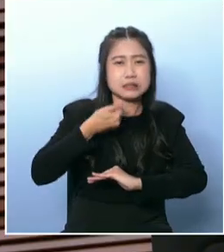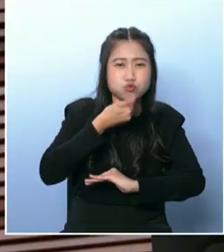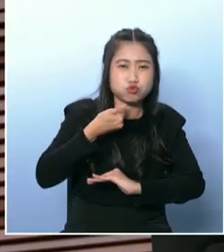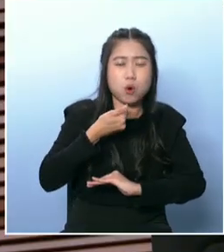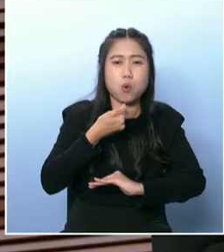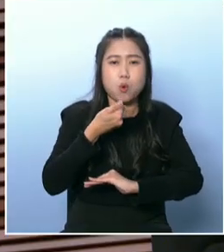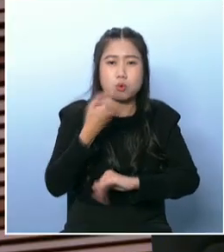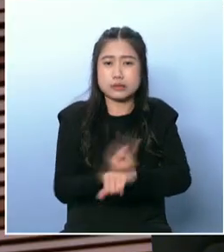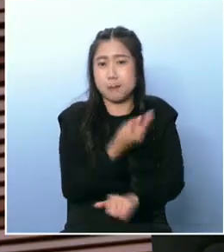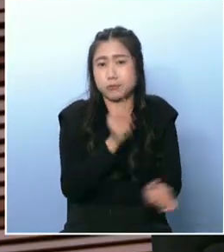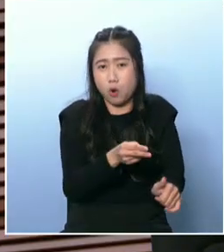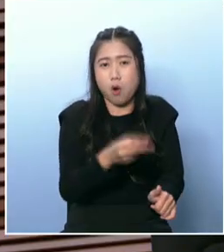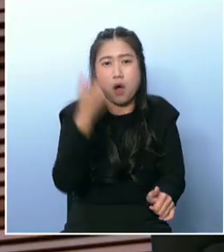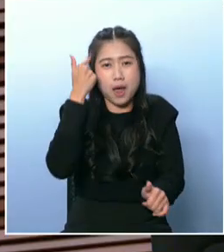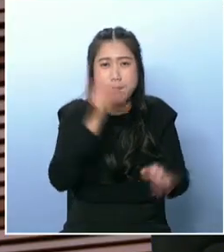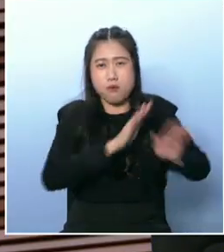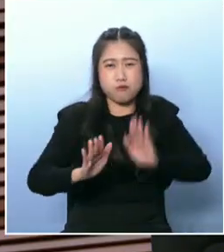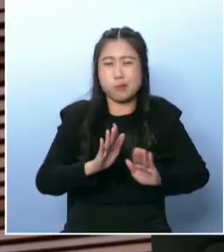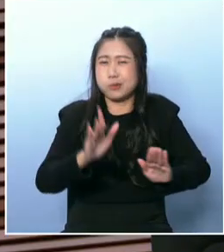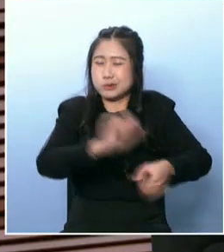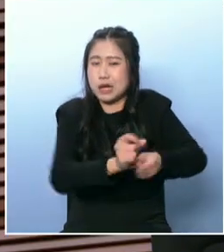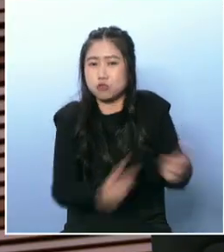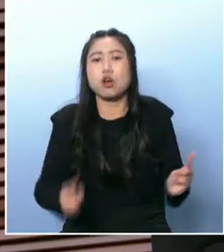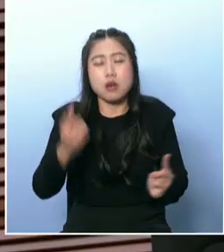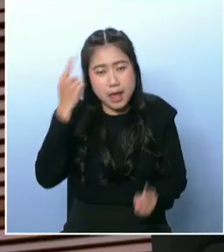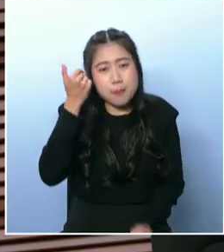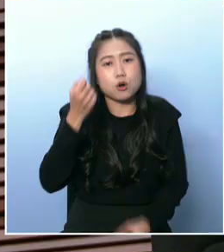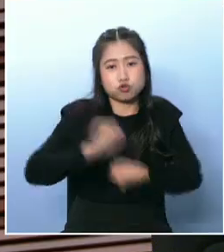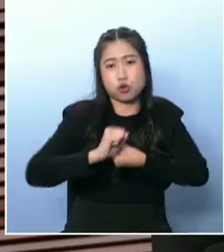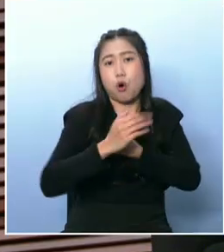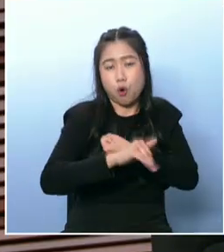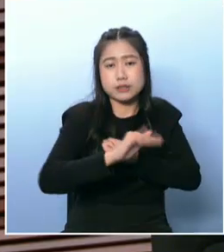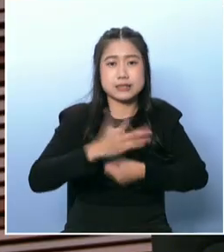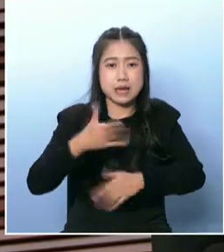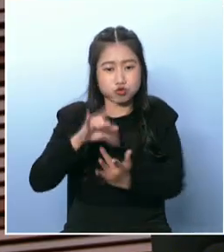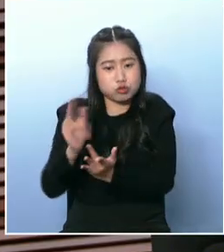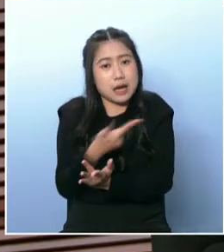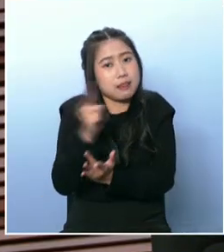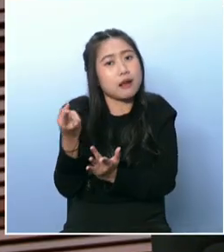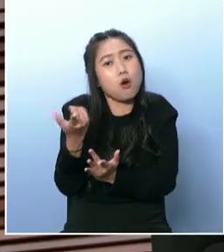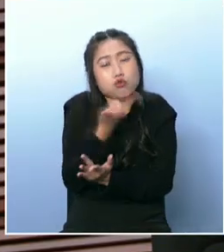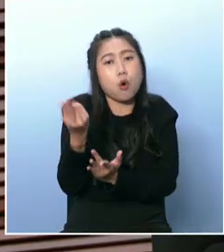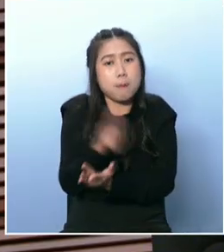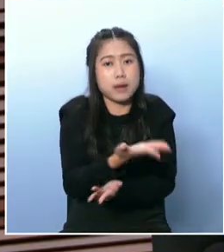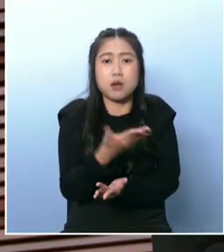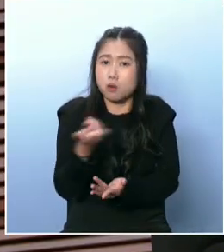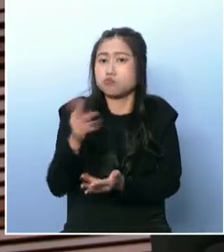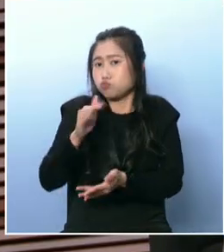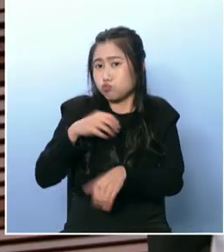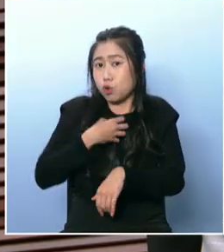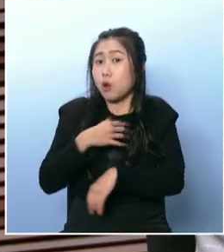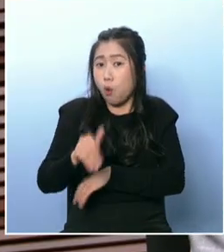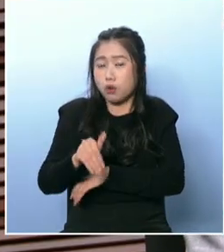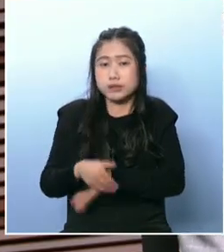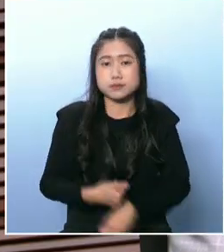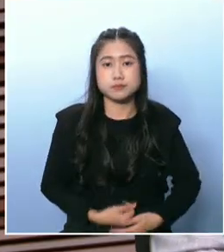Bay Area. So don't just think about the daycare service provided in Hong Kong, but try to be more open-minded and look